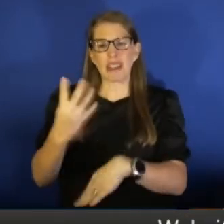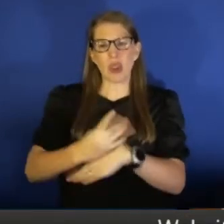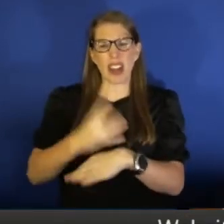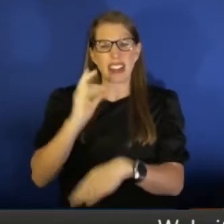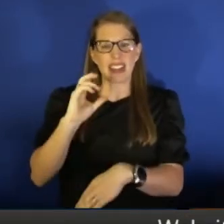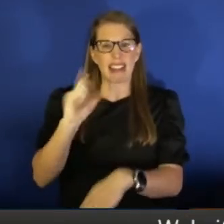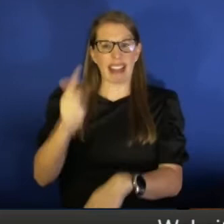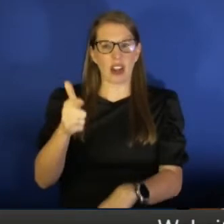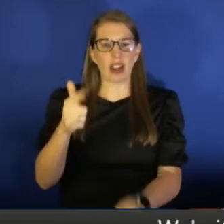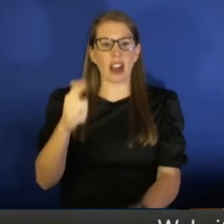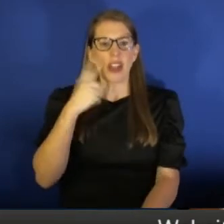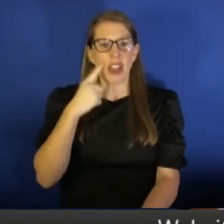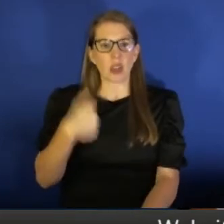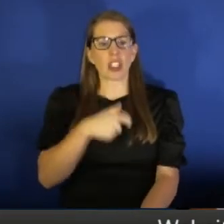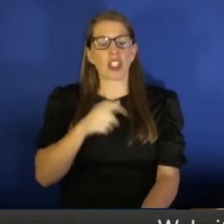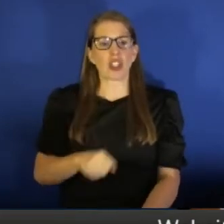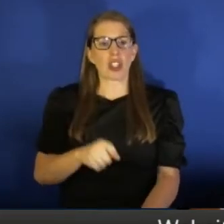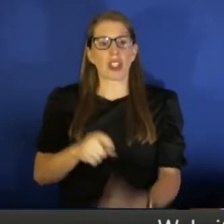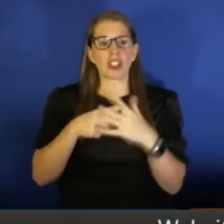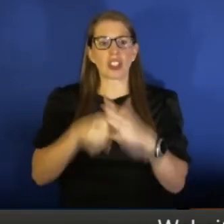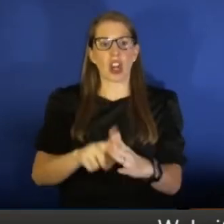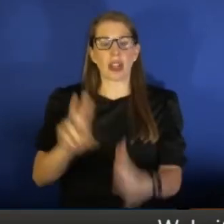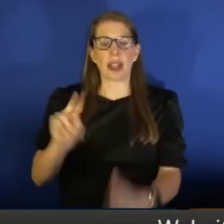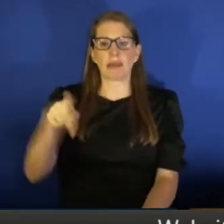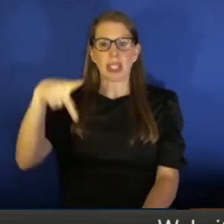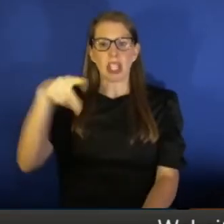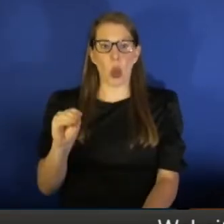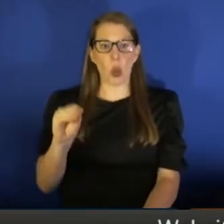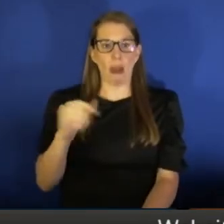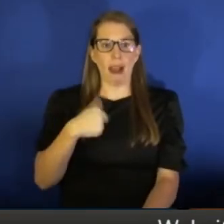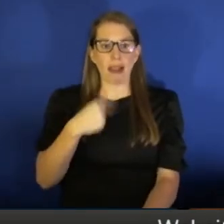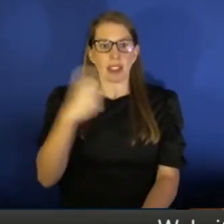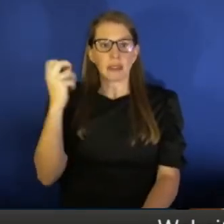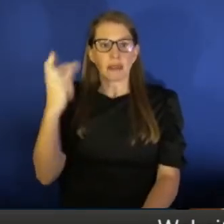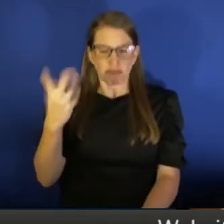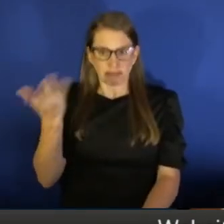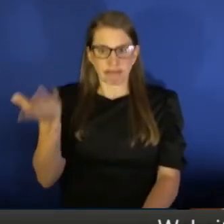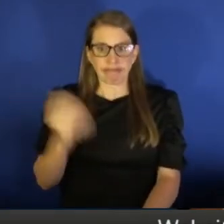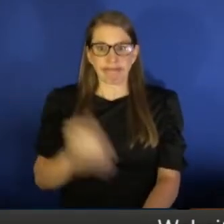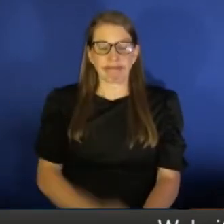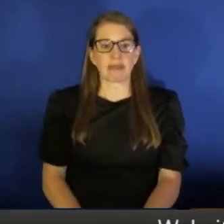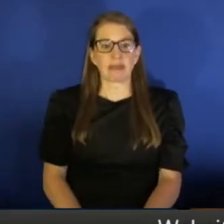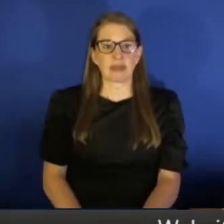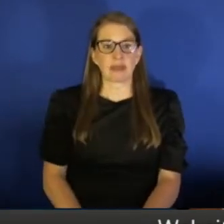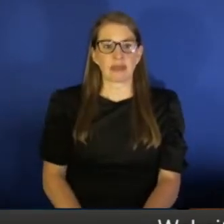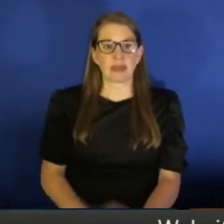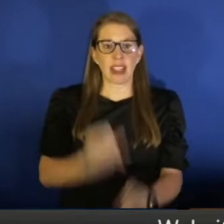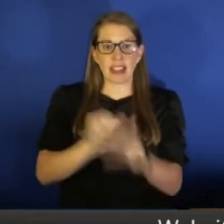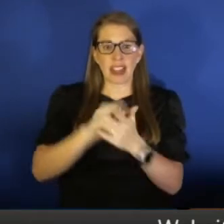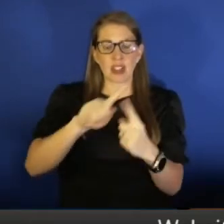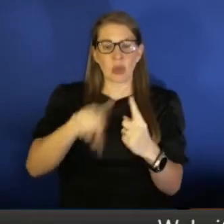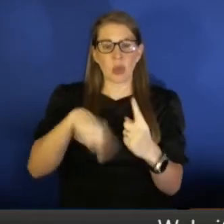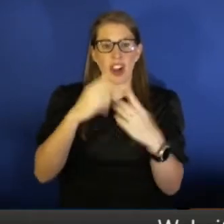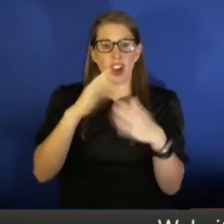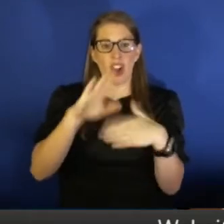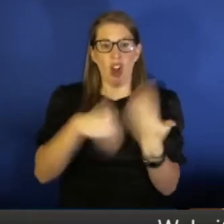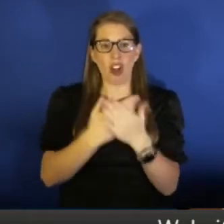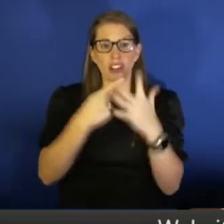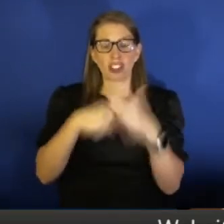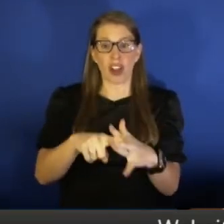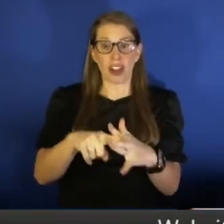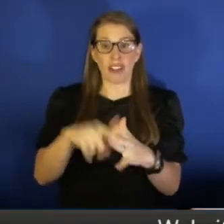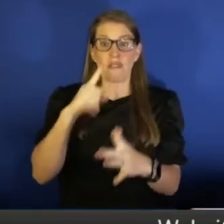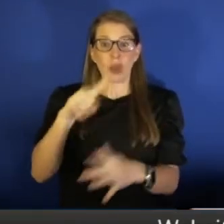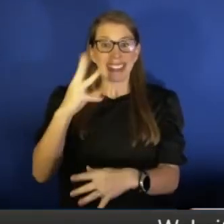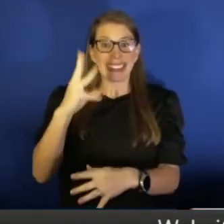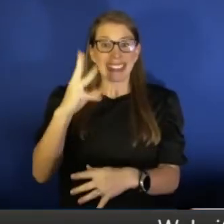we should start a nonprofit. And I said, okay. And that's when it all started. So for 6 years, I